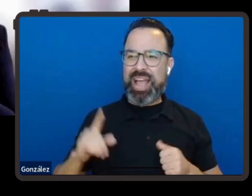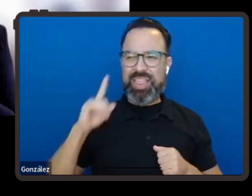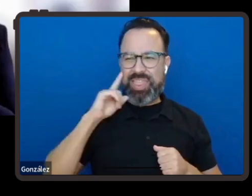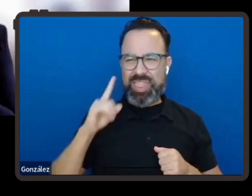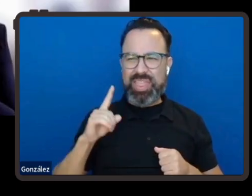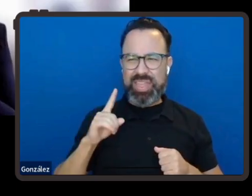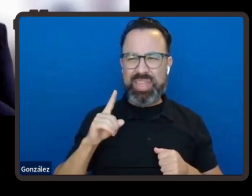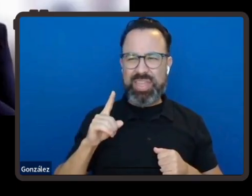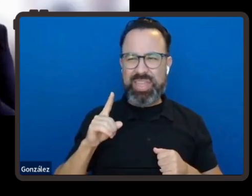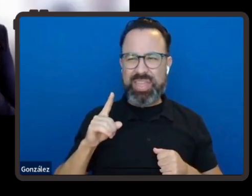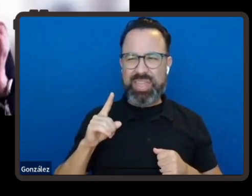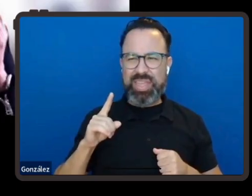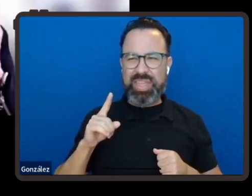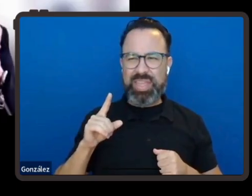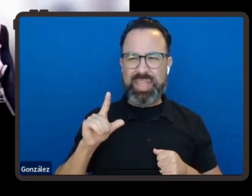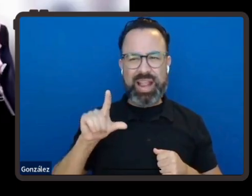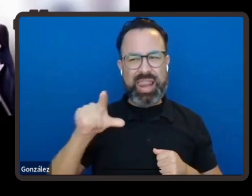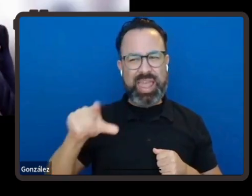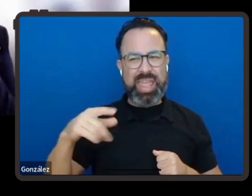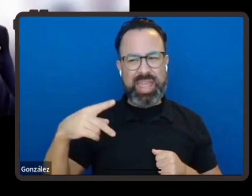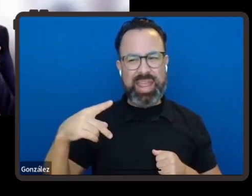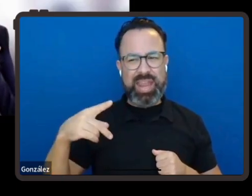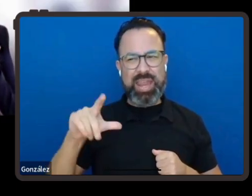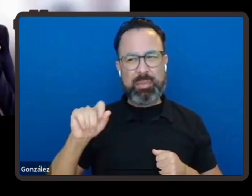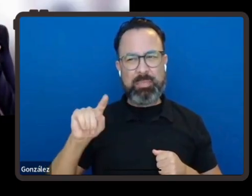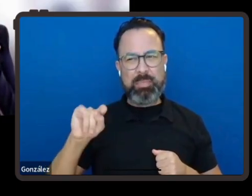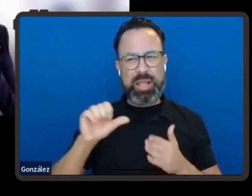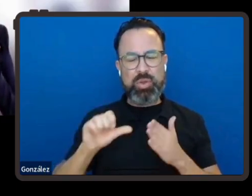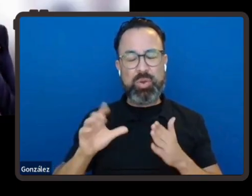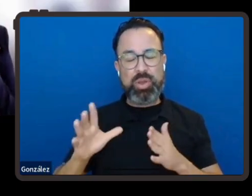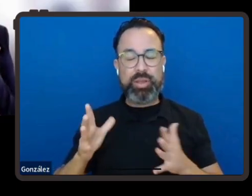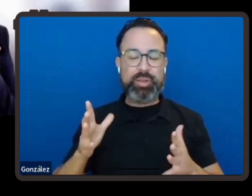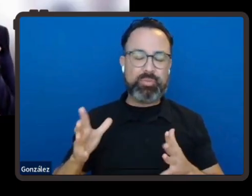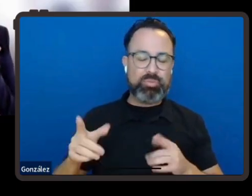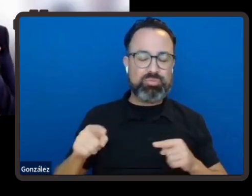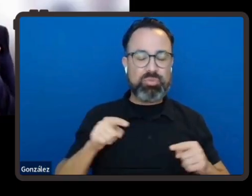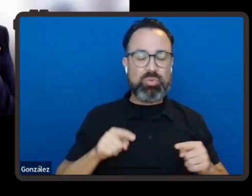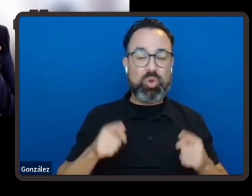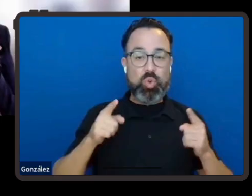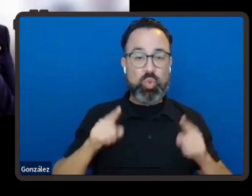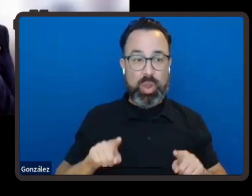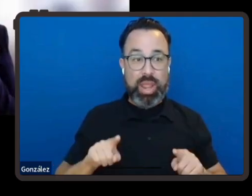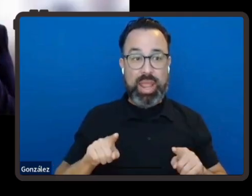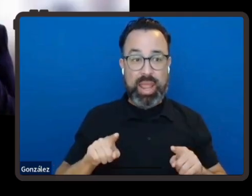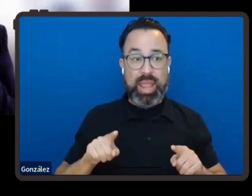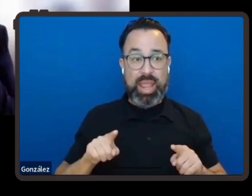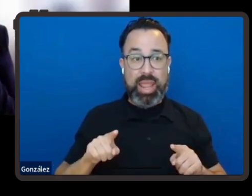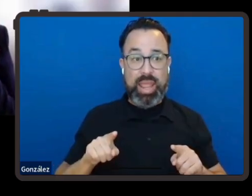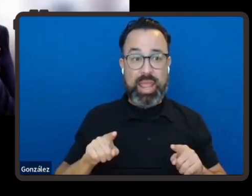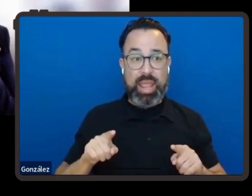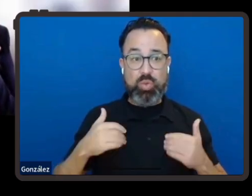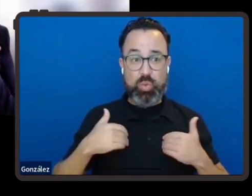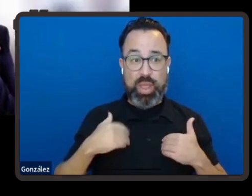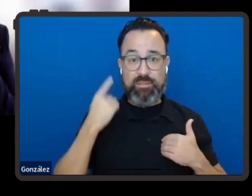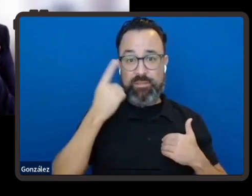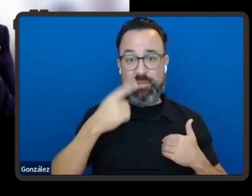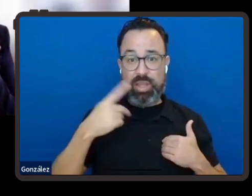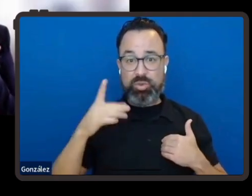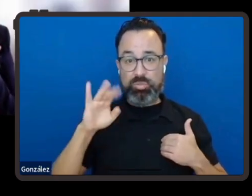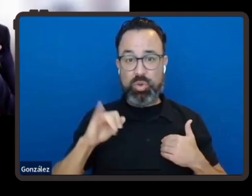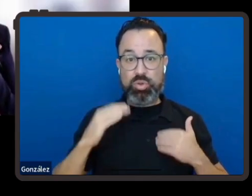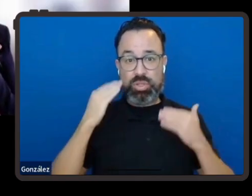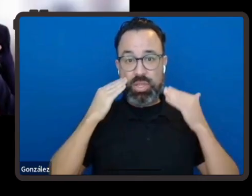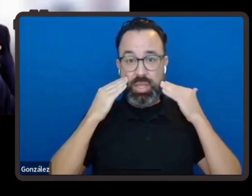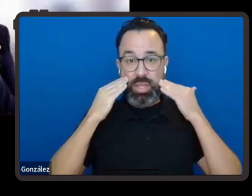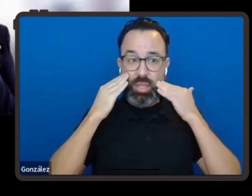surgeon tried to. So when you've got facial palsy, the side that's not palsying is up here, it's sort of moving